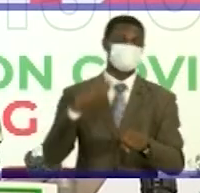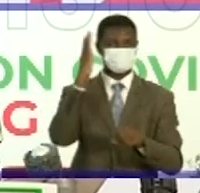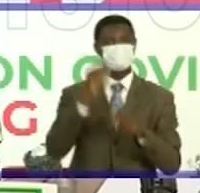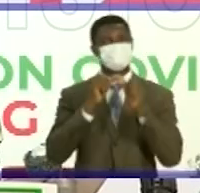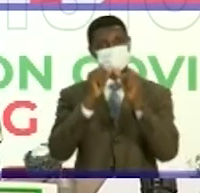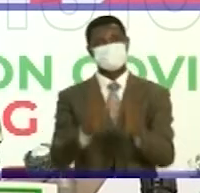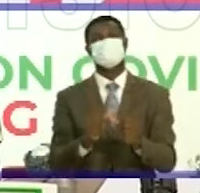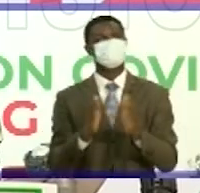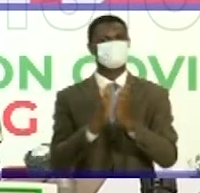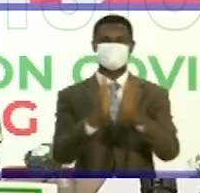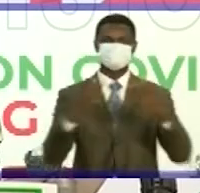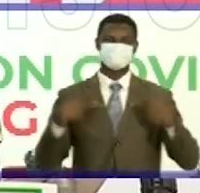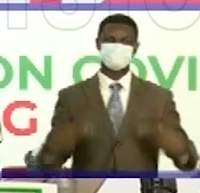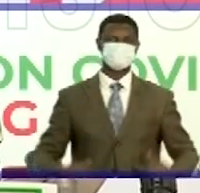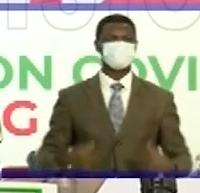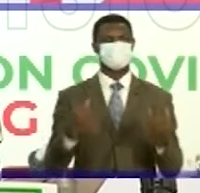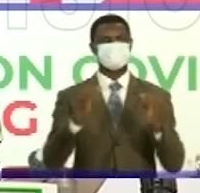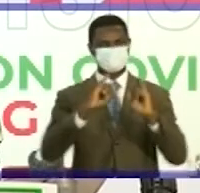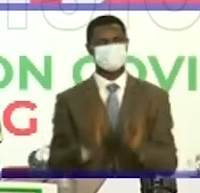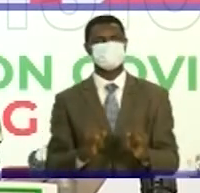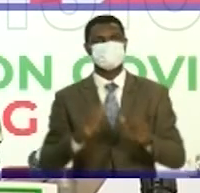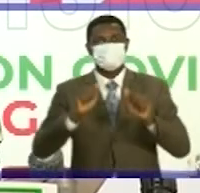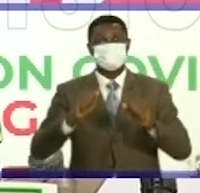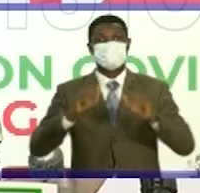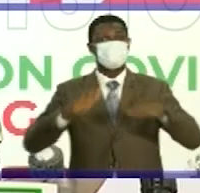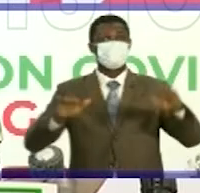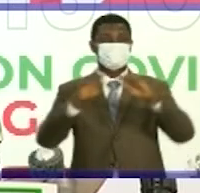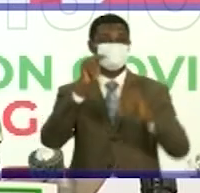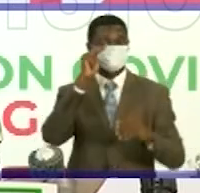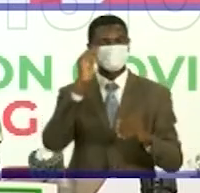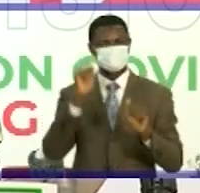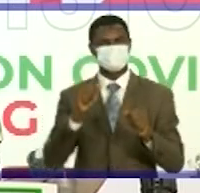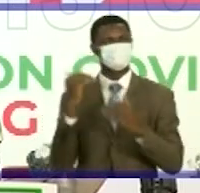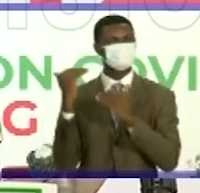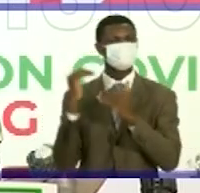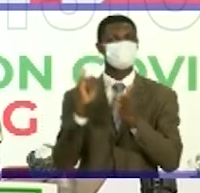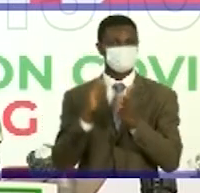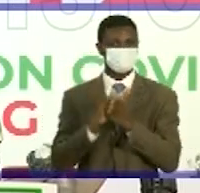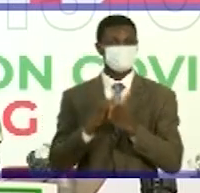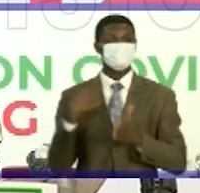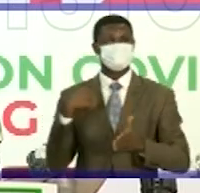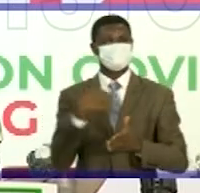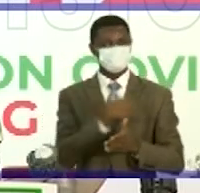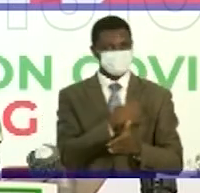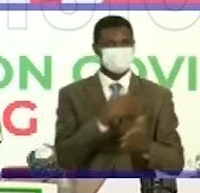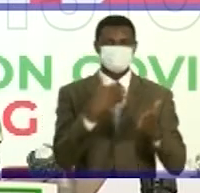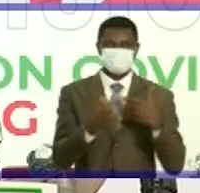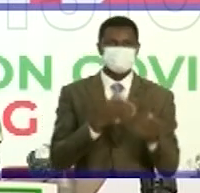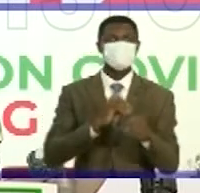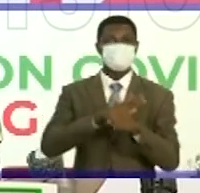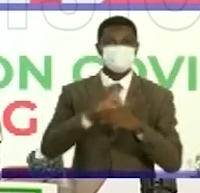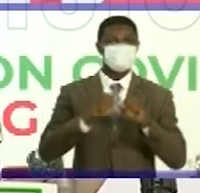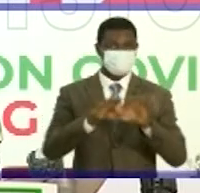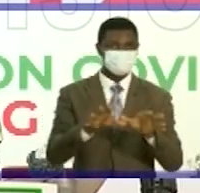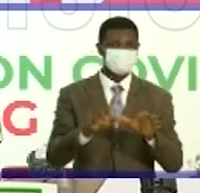health infrastructure so that the rest of the country can at least look forward to leaving with COVID. So until